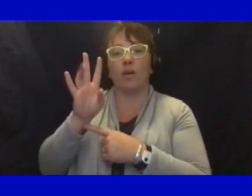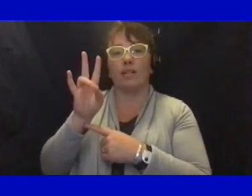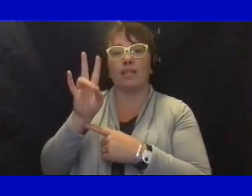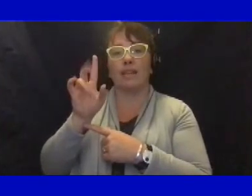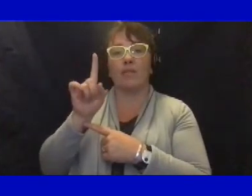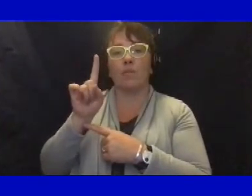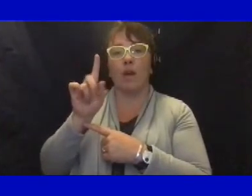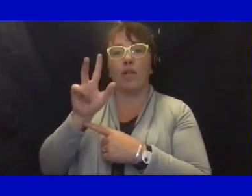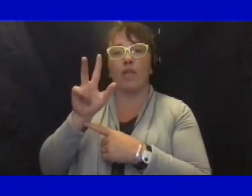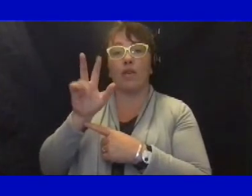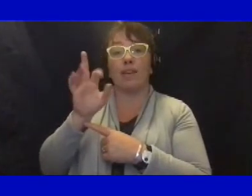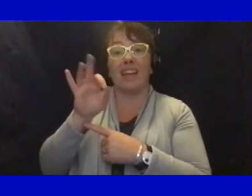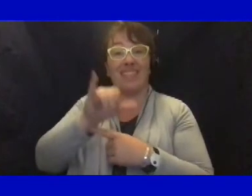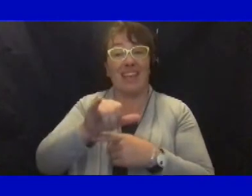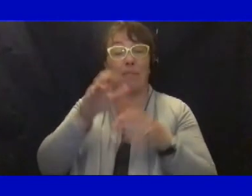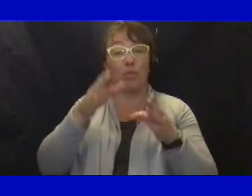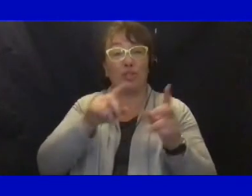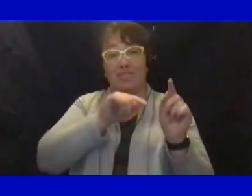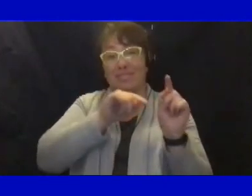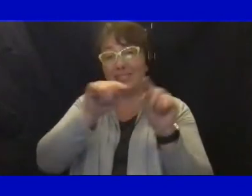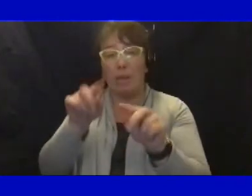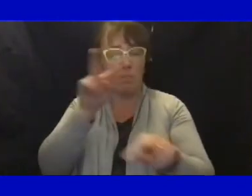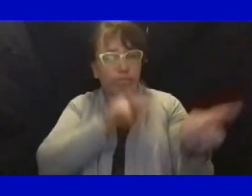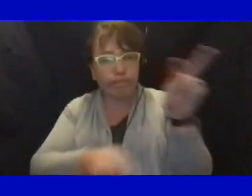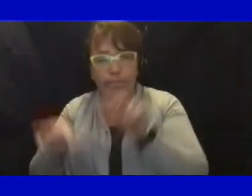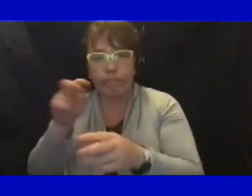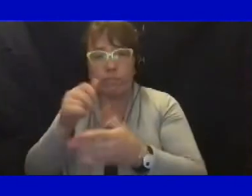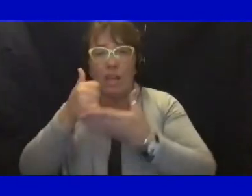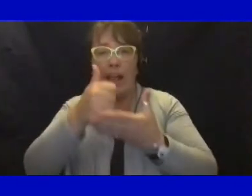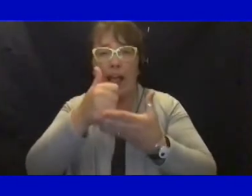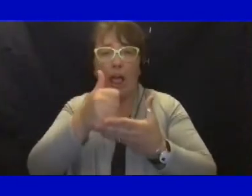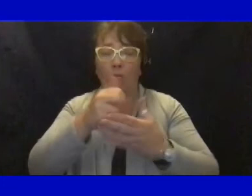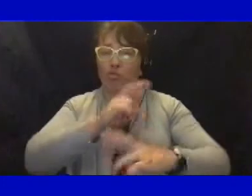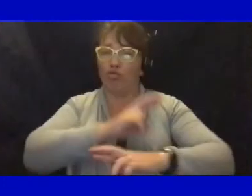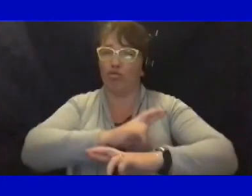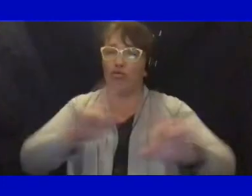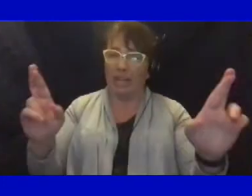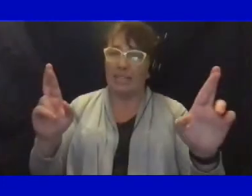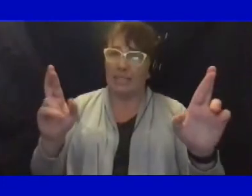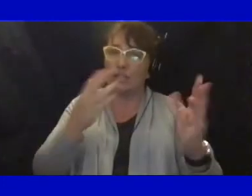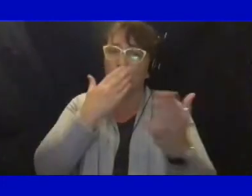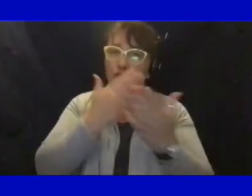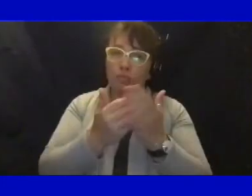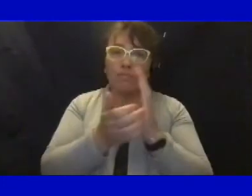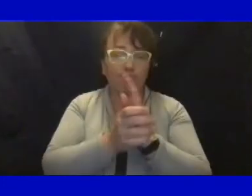talk to you about your property. There's also a website that's maintained by EMD,